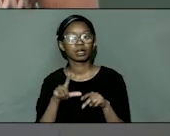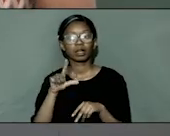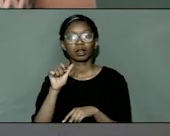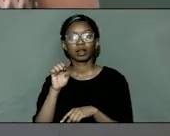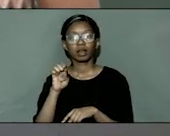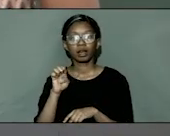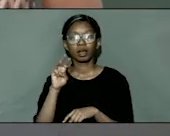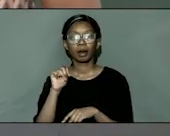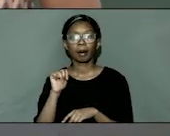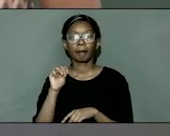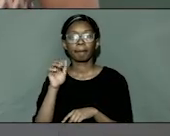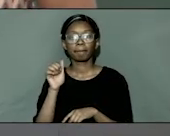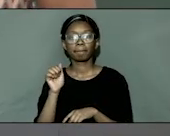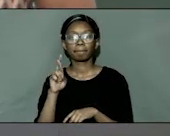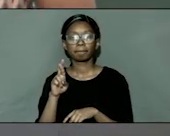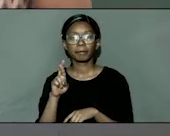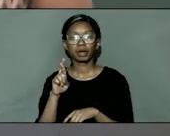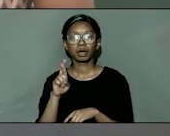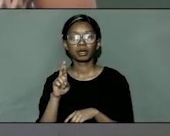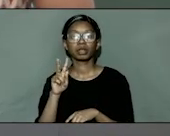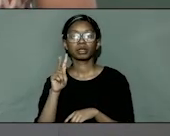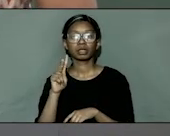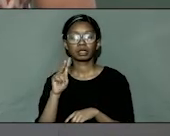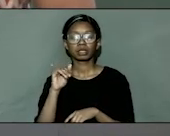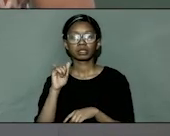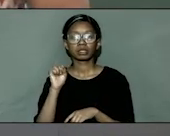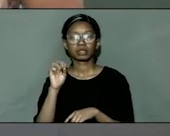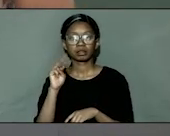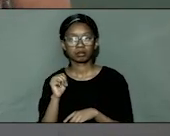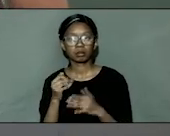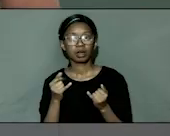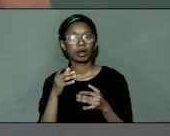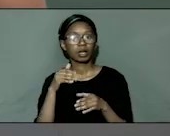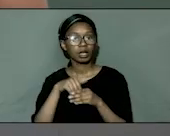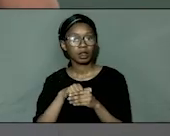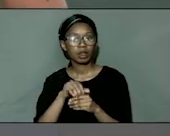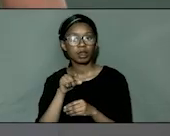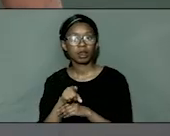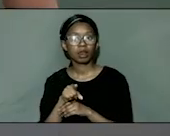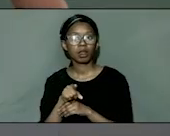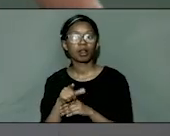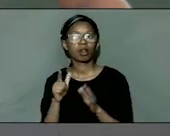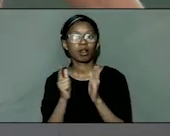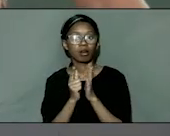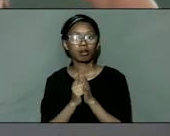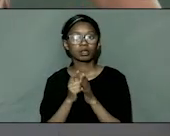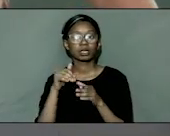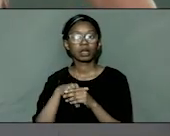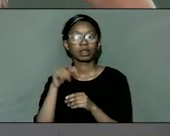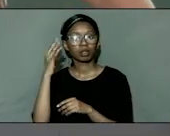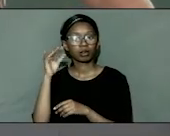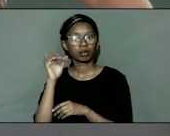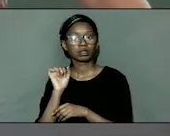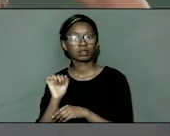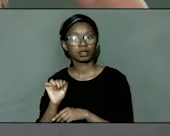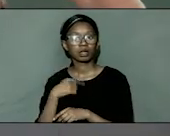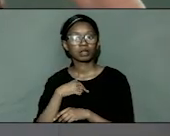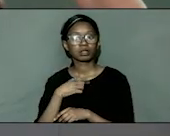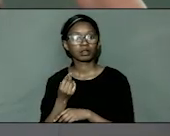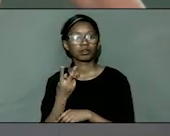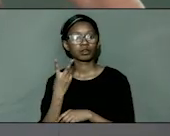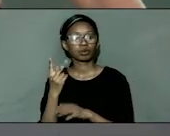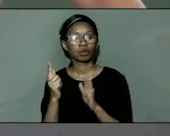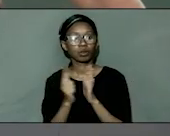Lamarckism. And under this law, under the theory of Lamarckism, we have the two